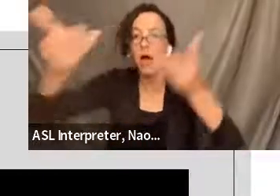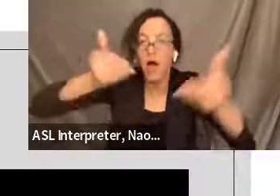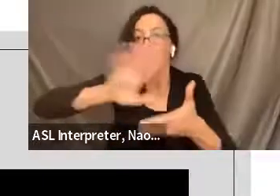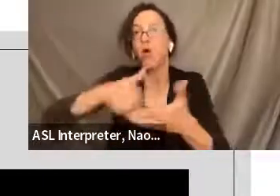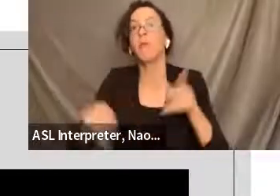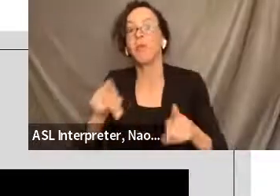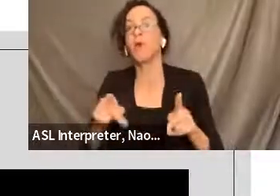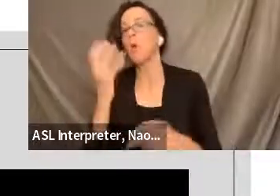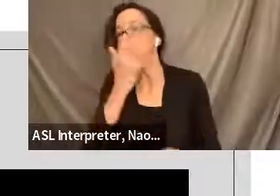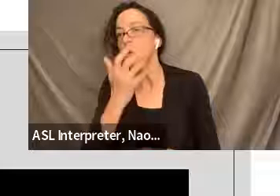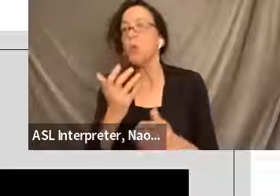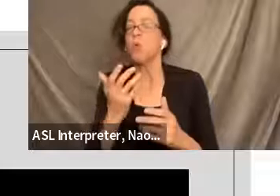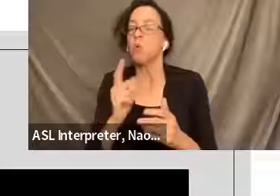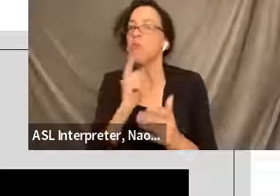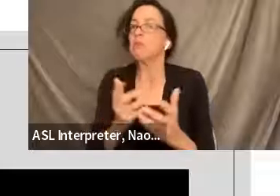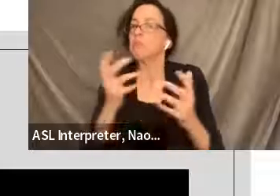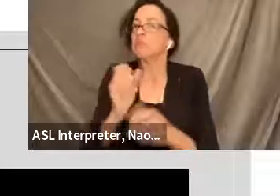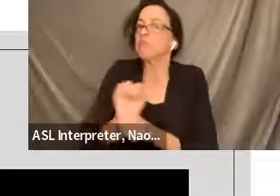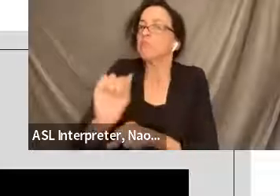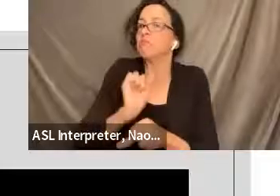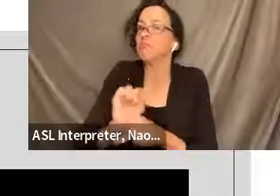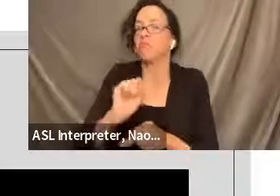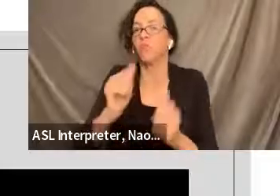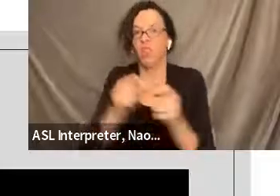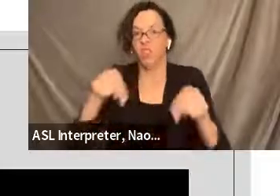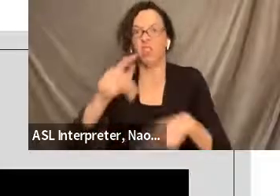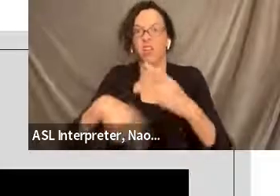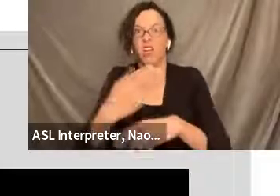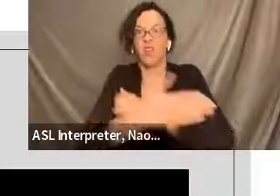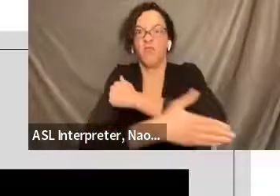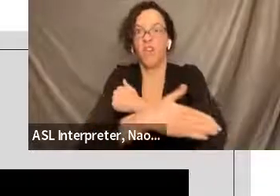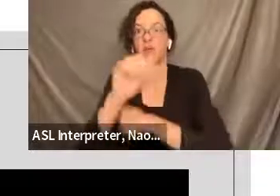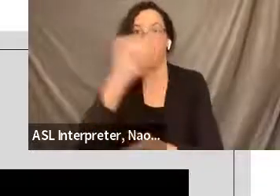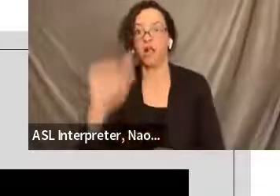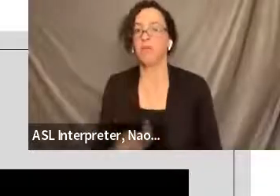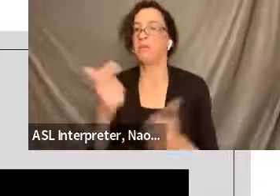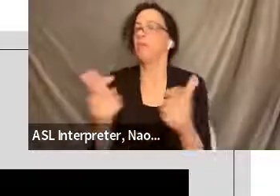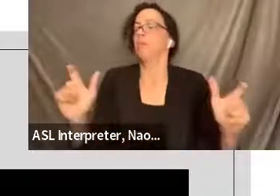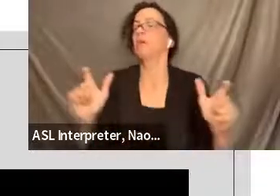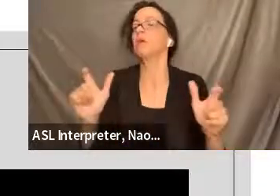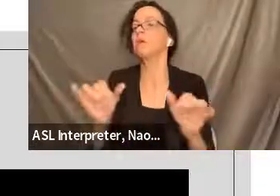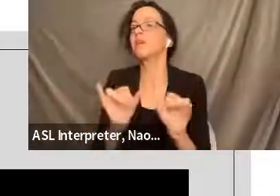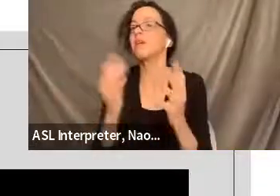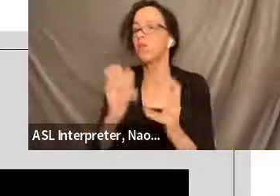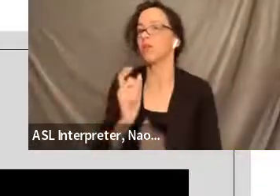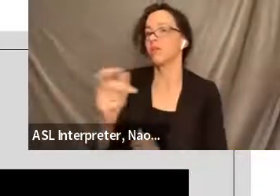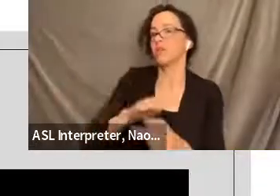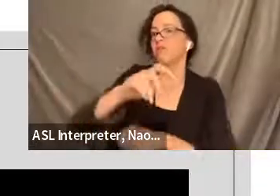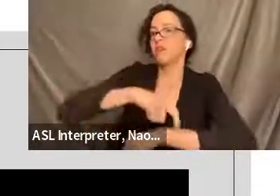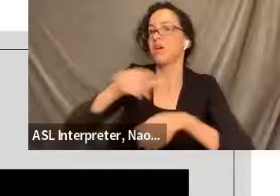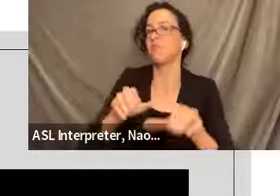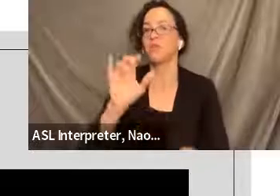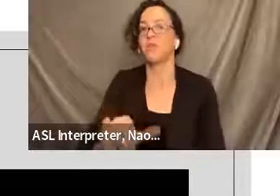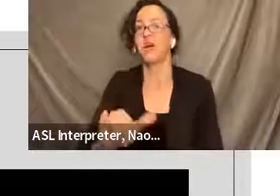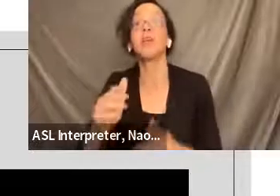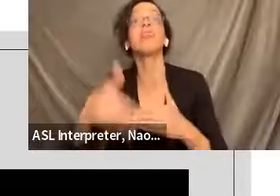a very heavy lift in a county this size. So we want to give them enough time to be able to do that. Next